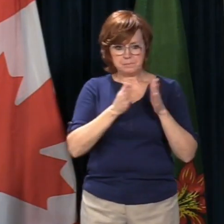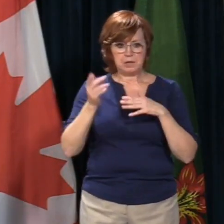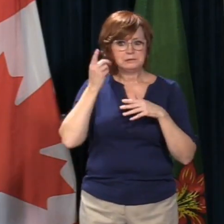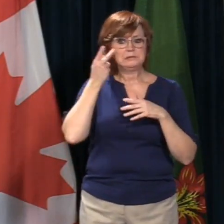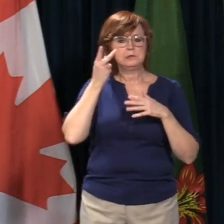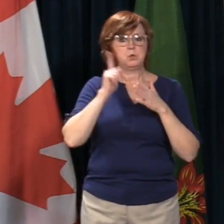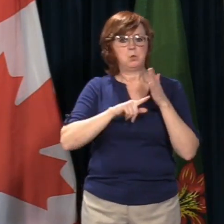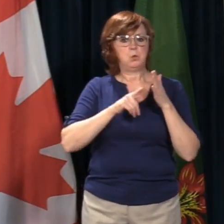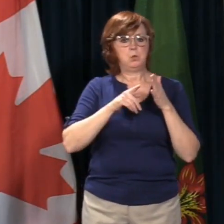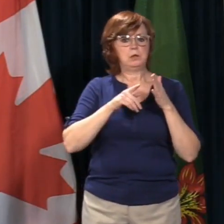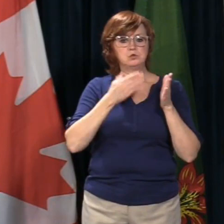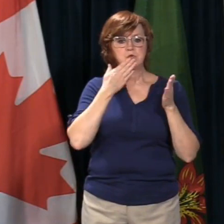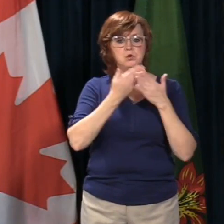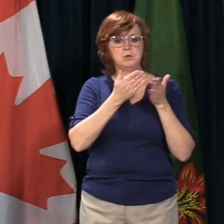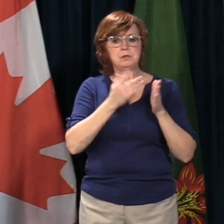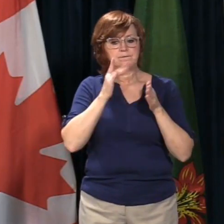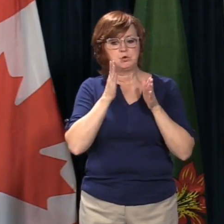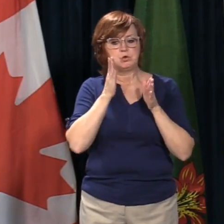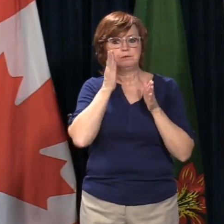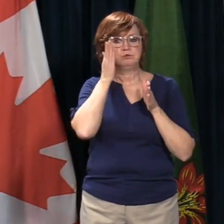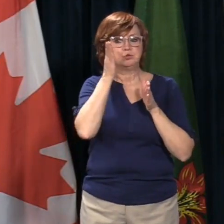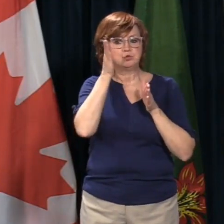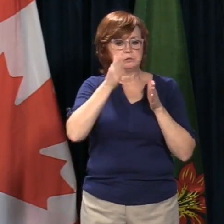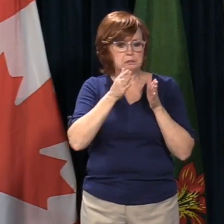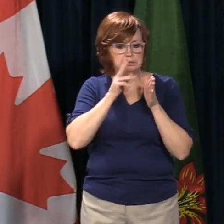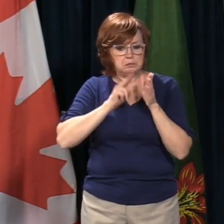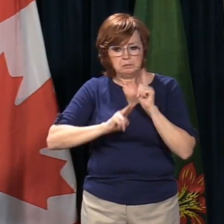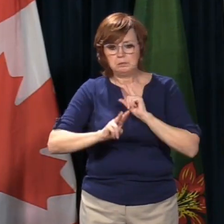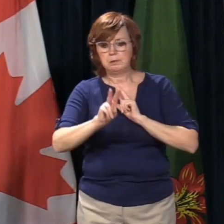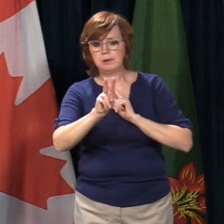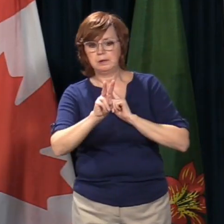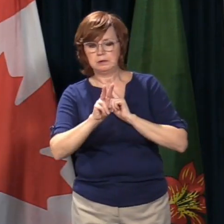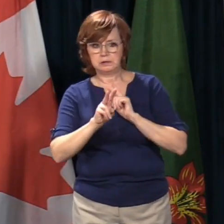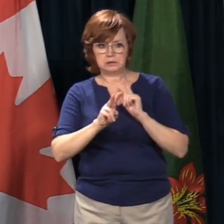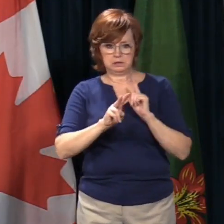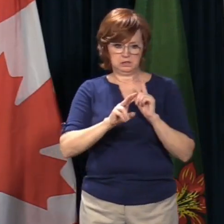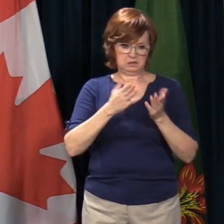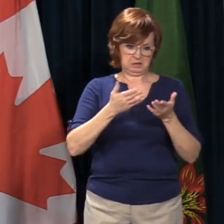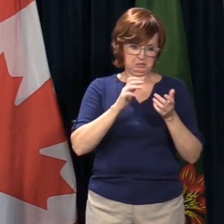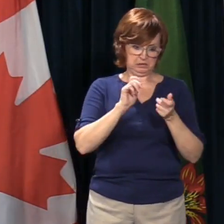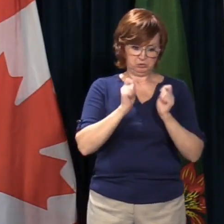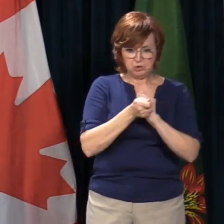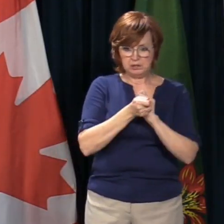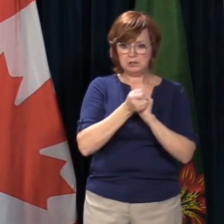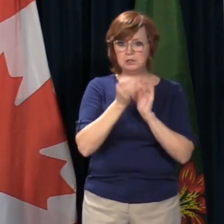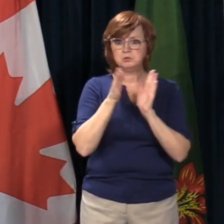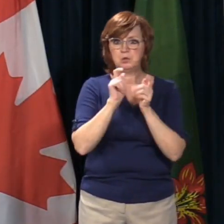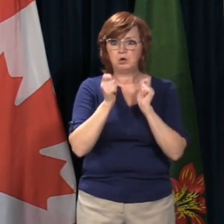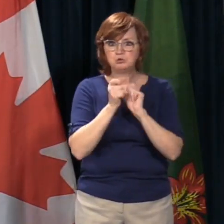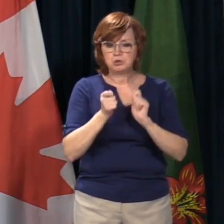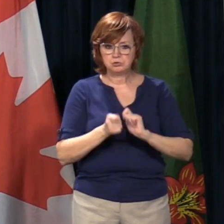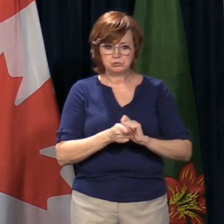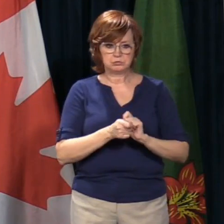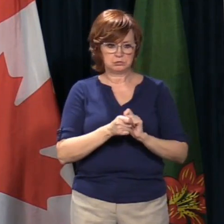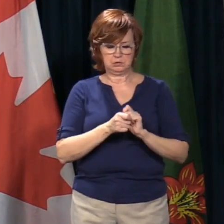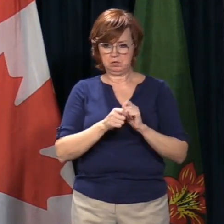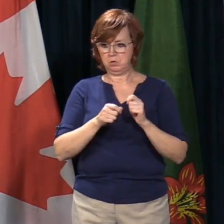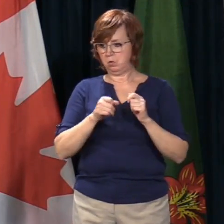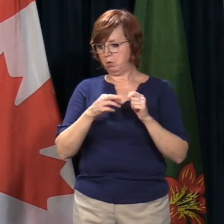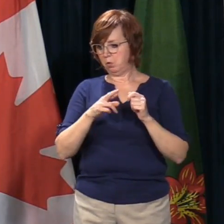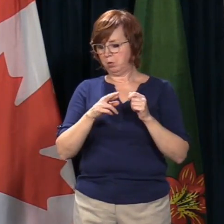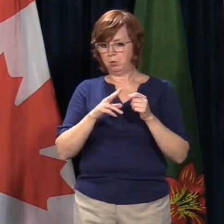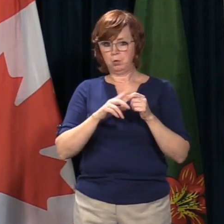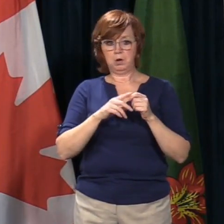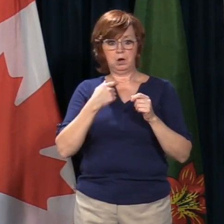which includes outreach and use of expanded ways of offering testing that